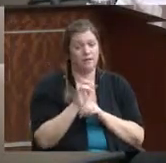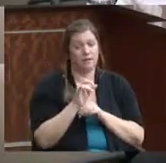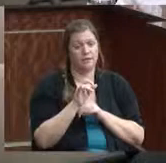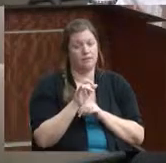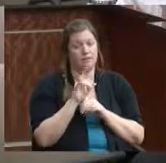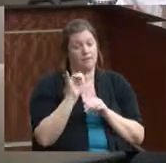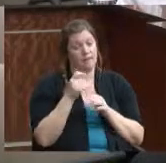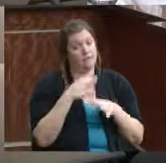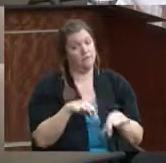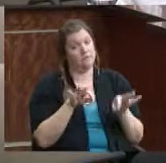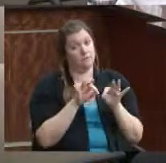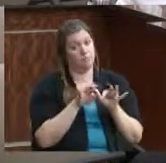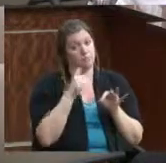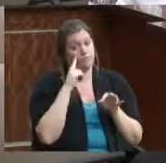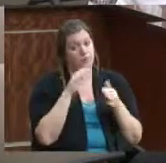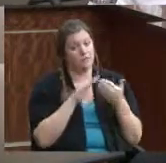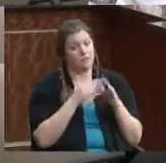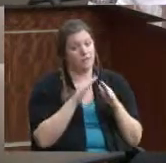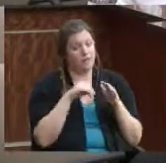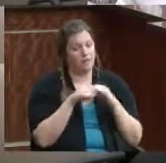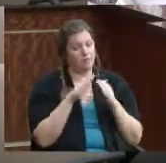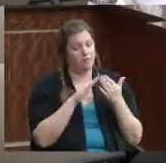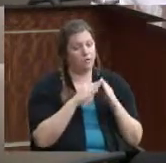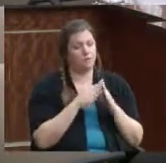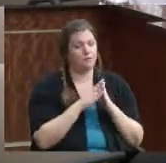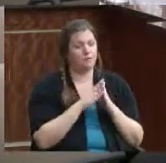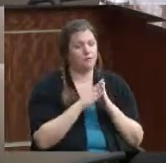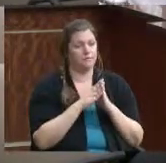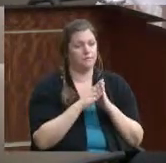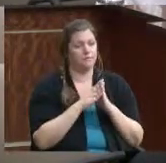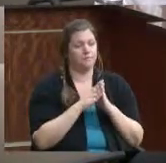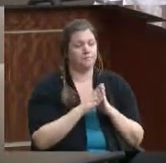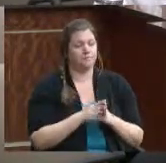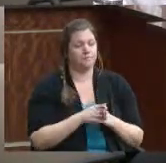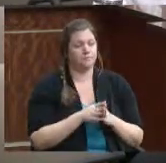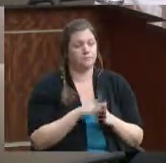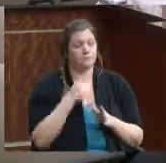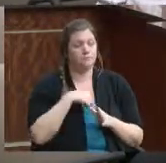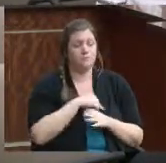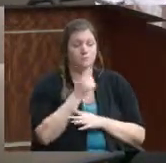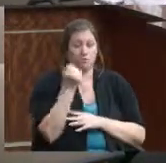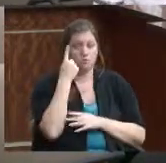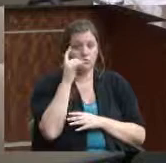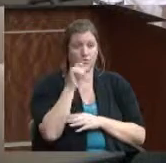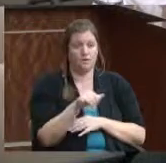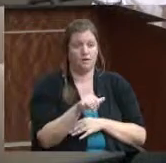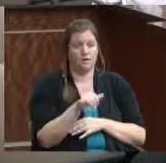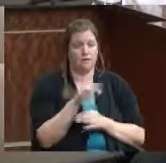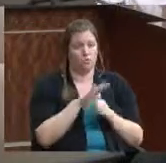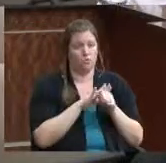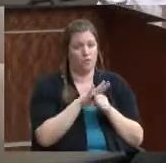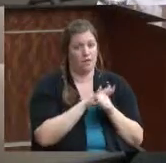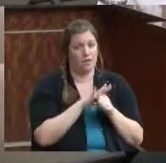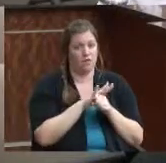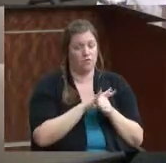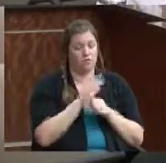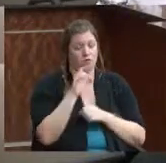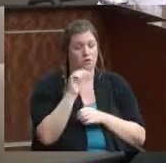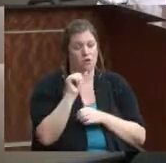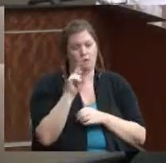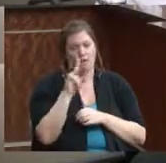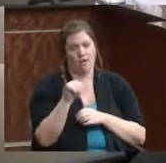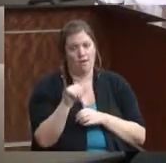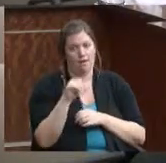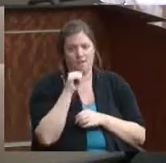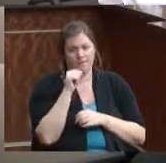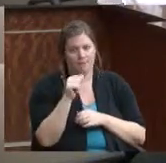an asset to the city and to this community. We understand that the location of the array may not be